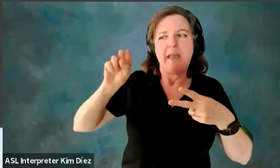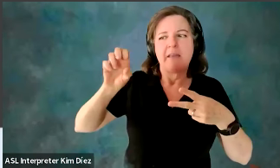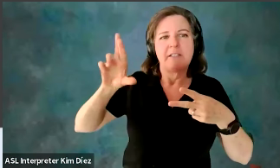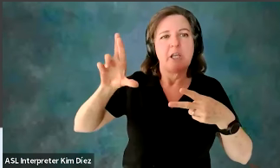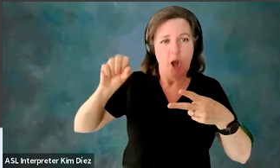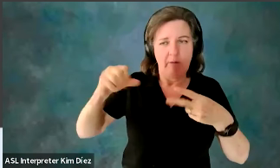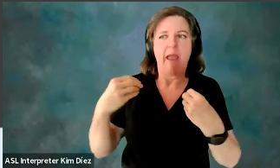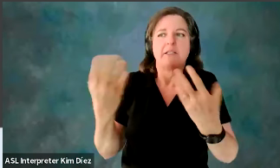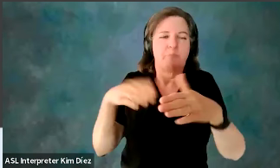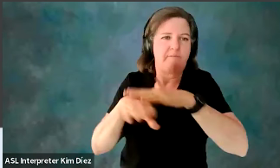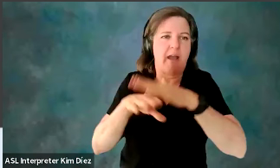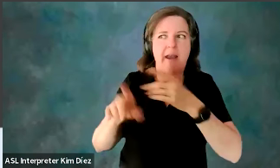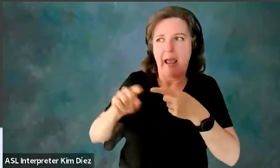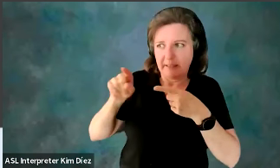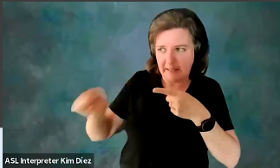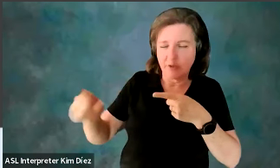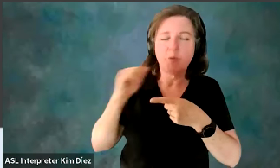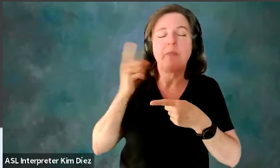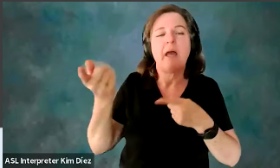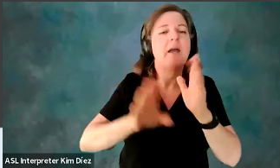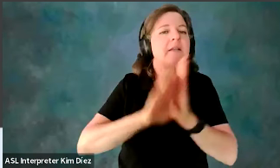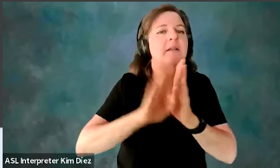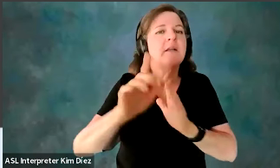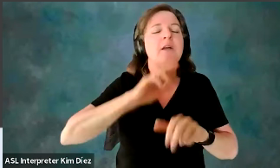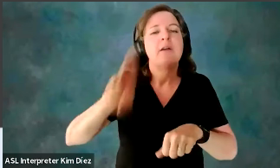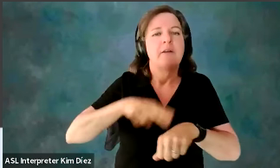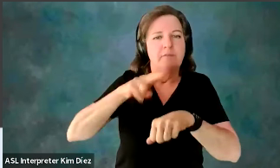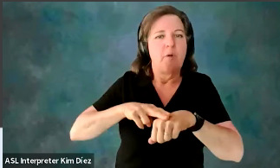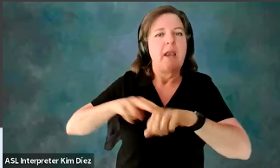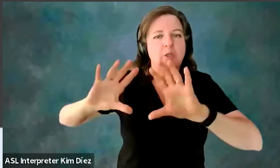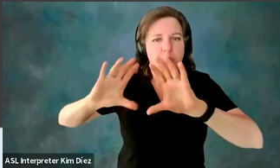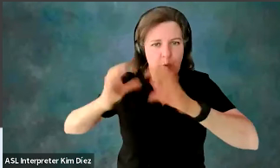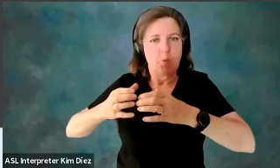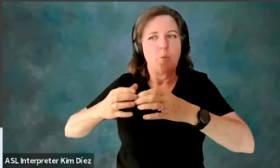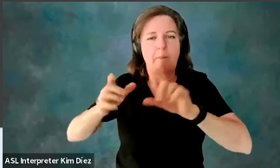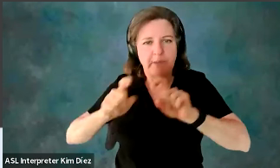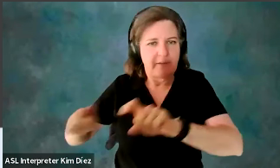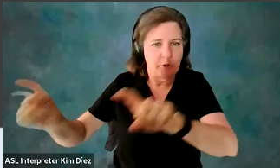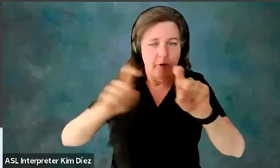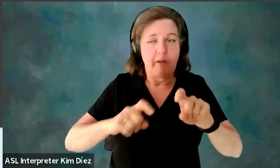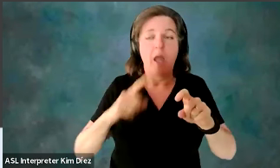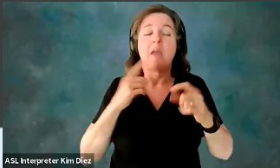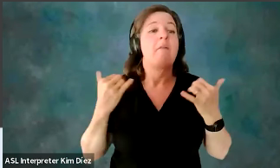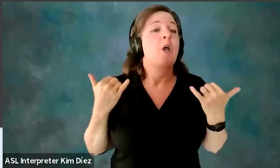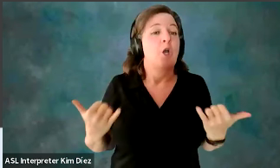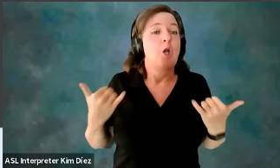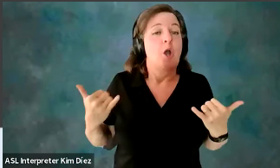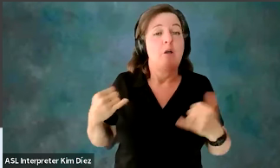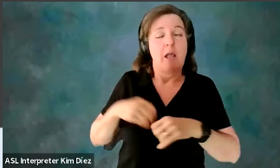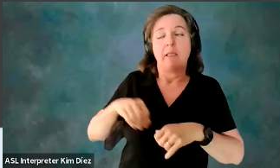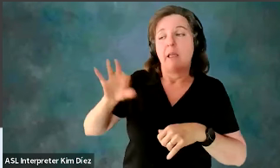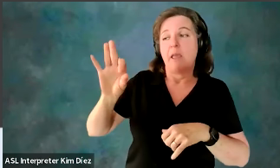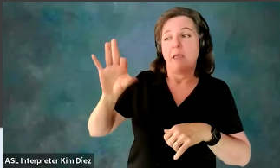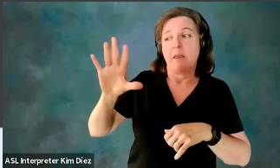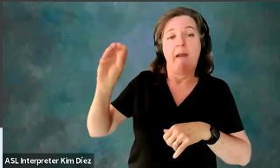and was developed by the National Cooperative Soil Survey. Right now, 95%